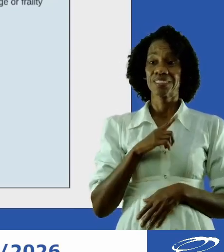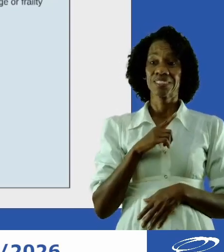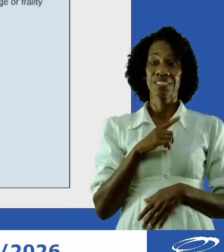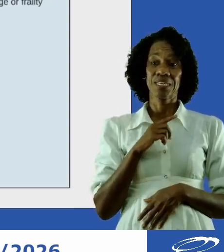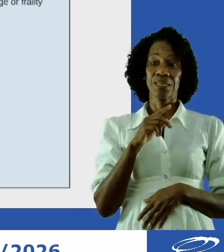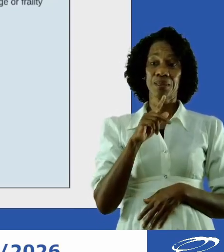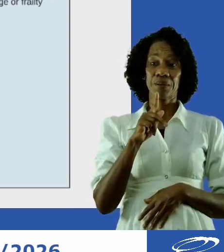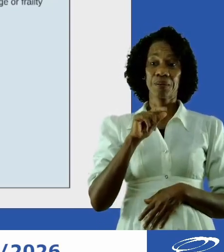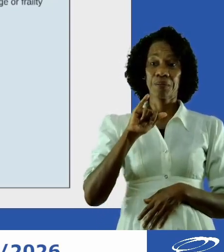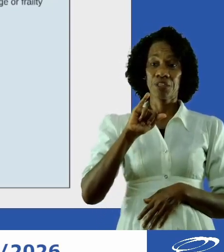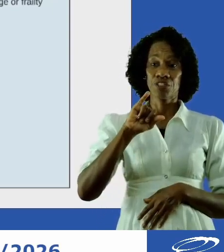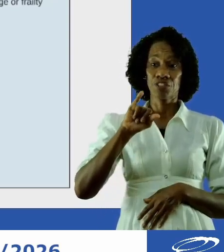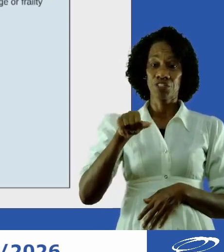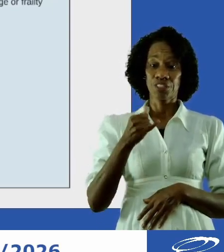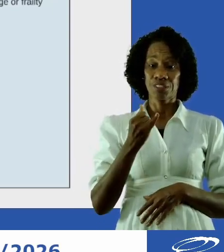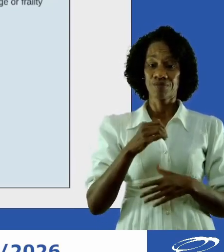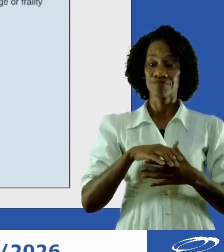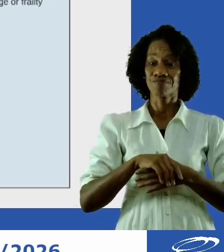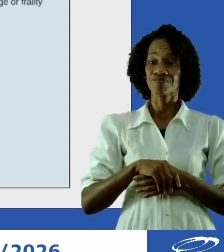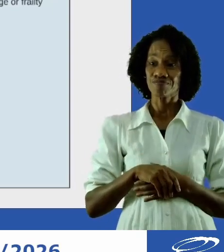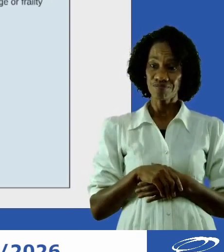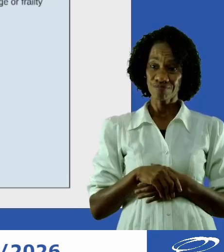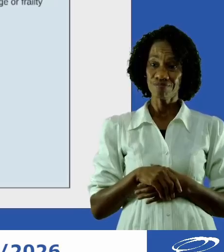that are not